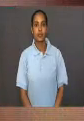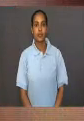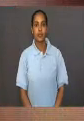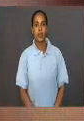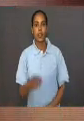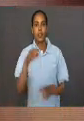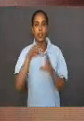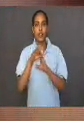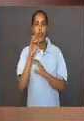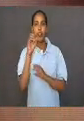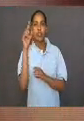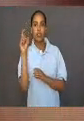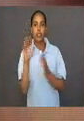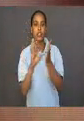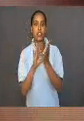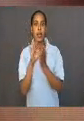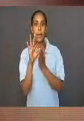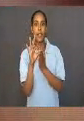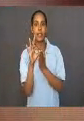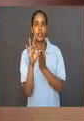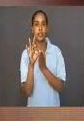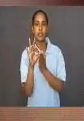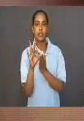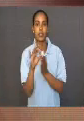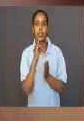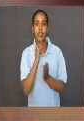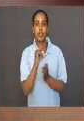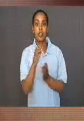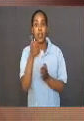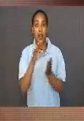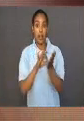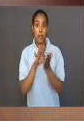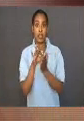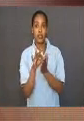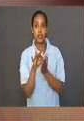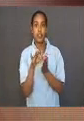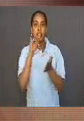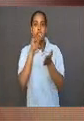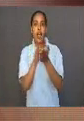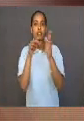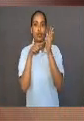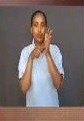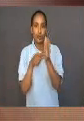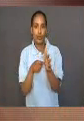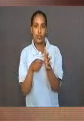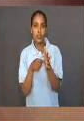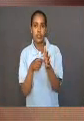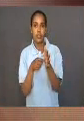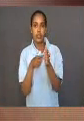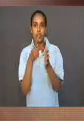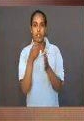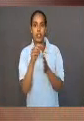An oxidation number is a number that shows